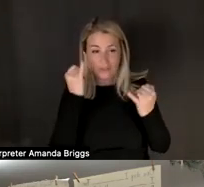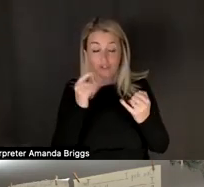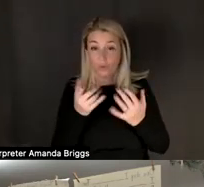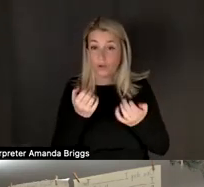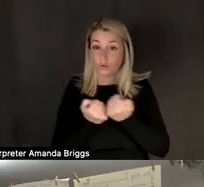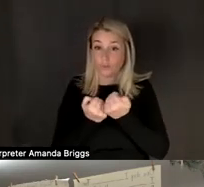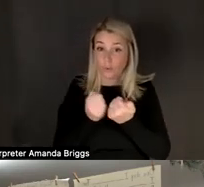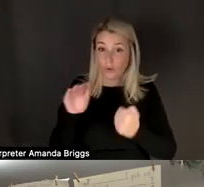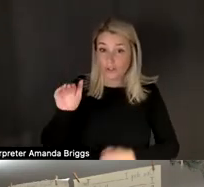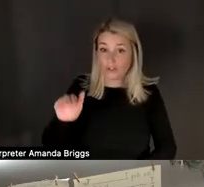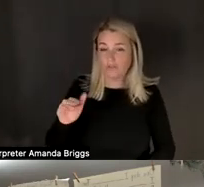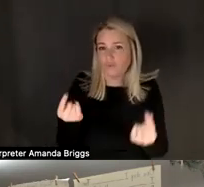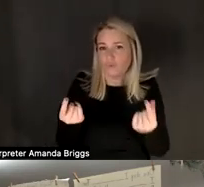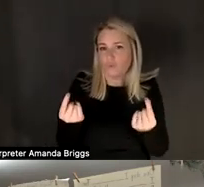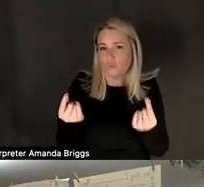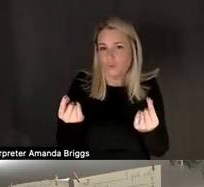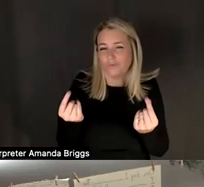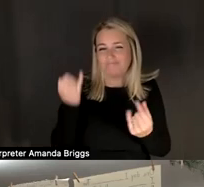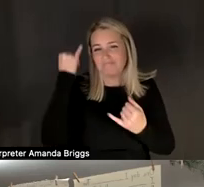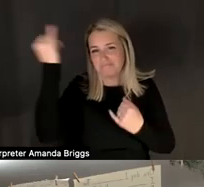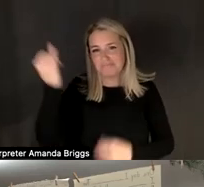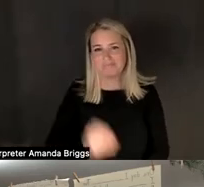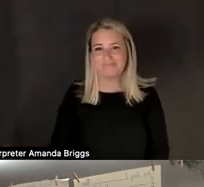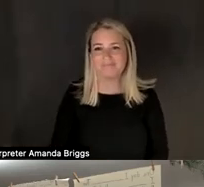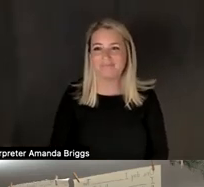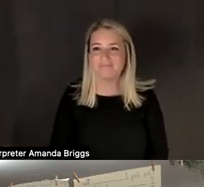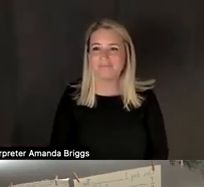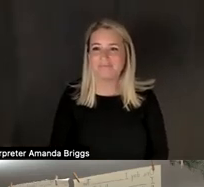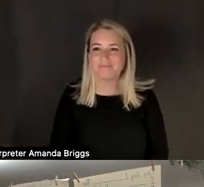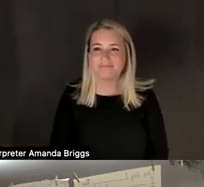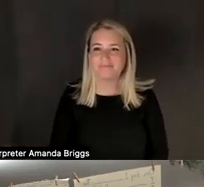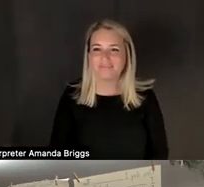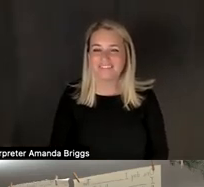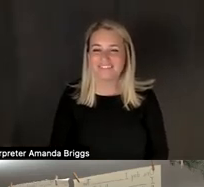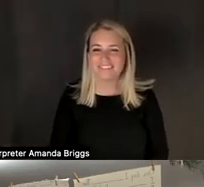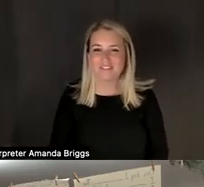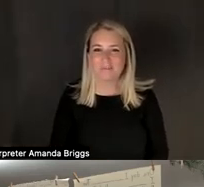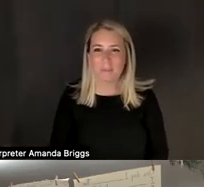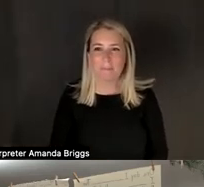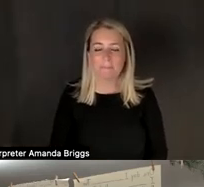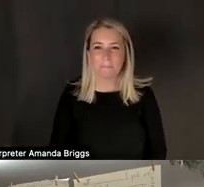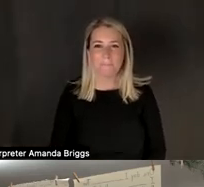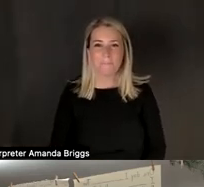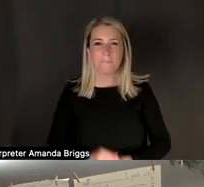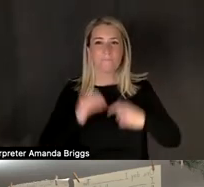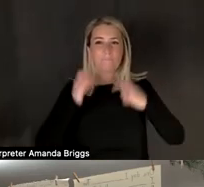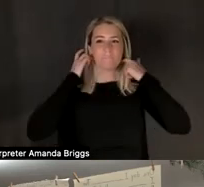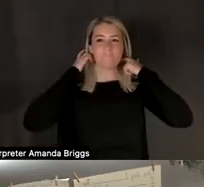you do? There's a mosquito buzzing There- around me, so if you Yeah. see me, Yeah. if you see me, I'm you're sorry. here. I have the